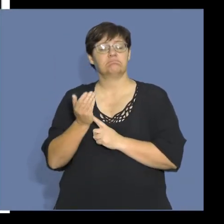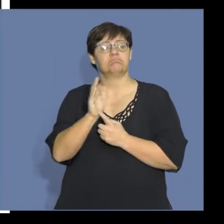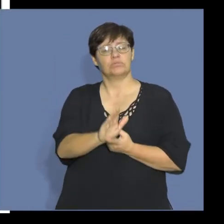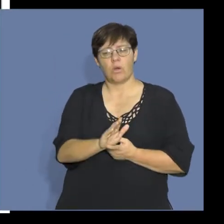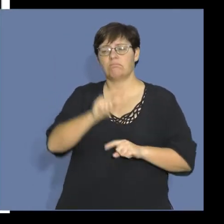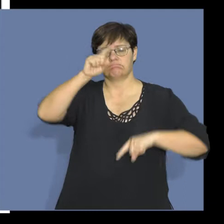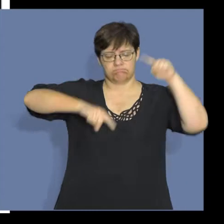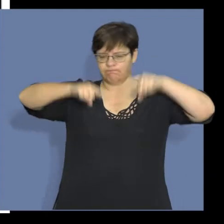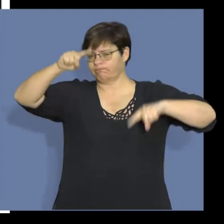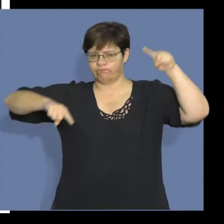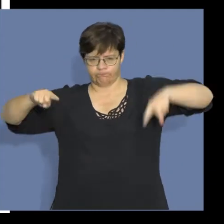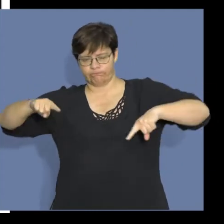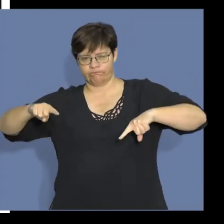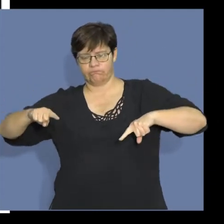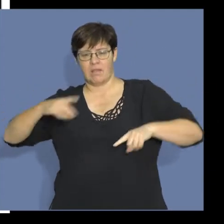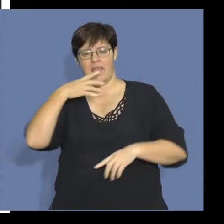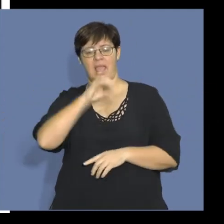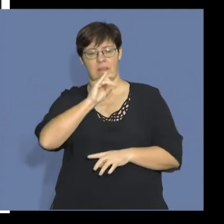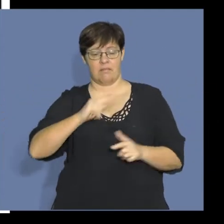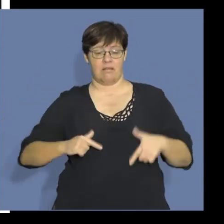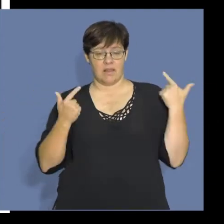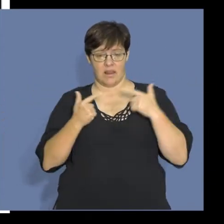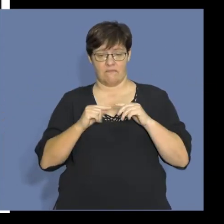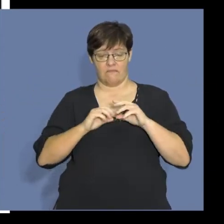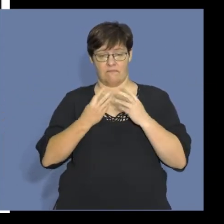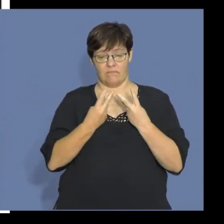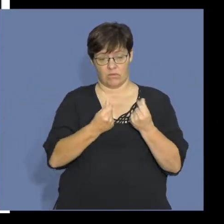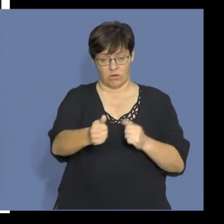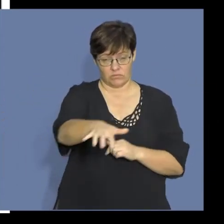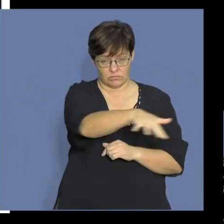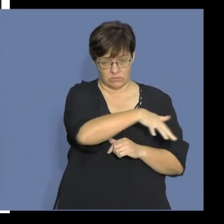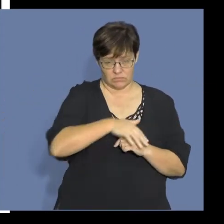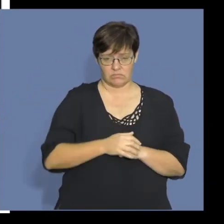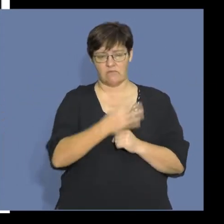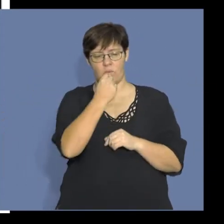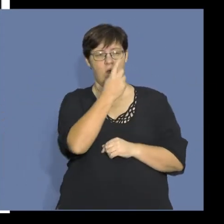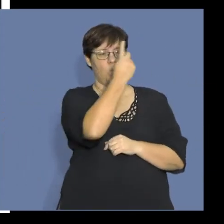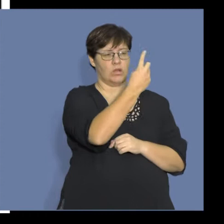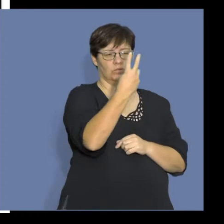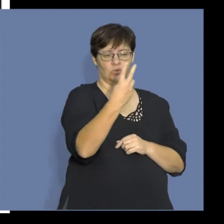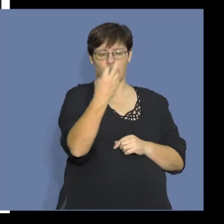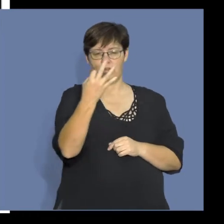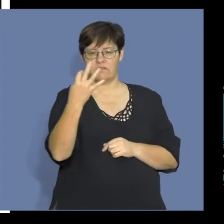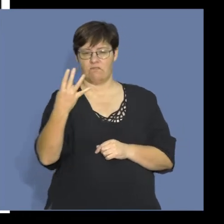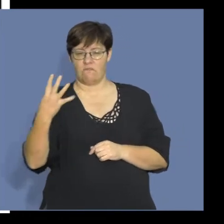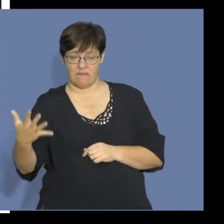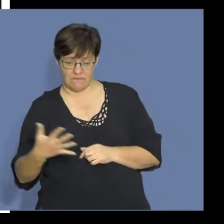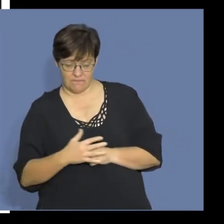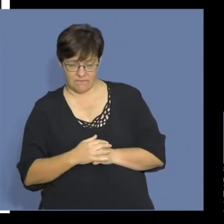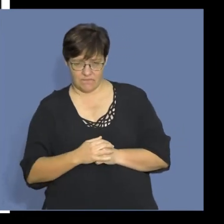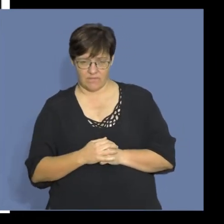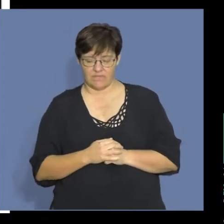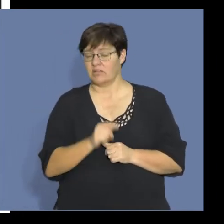are the various biomes. And these are numbered with numbers, as you can see, numbers 1 to 5. So we've got these various